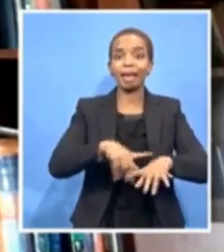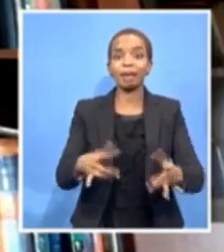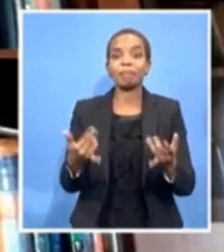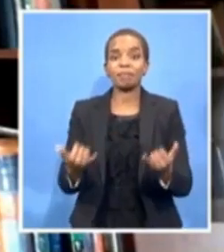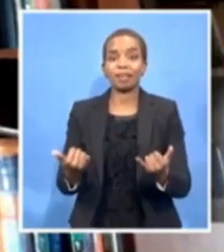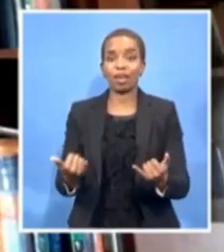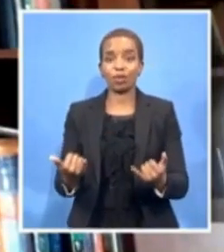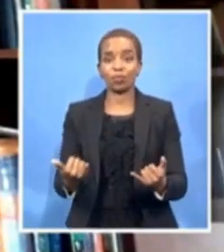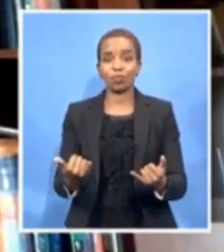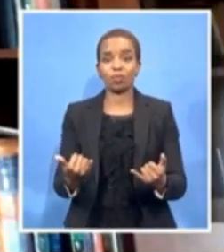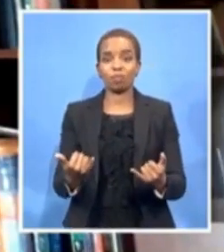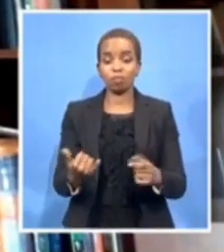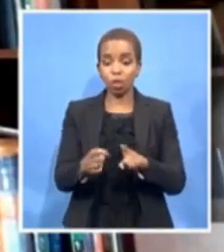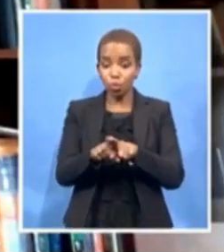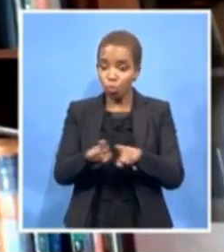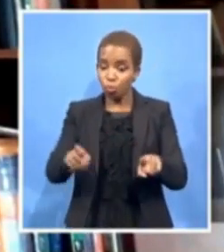now take the baton